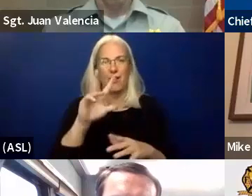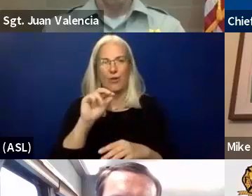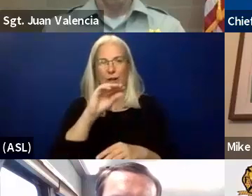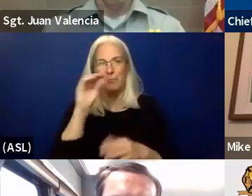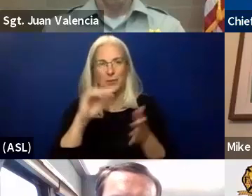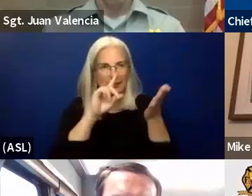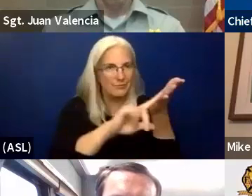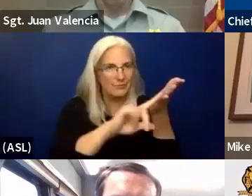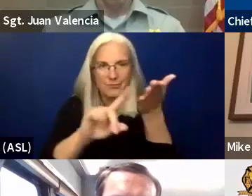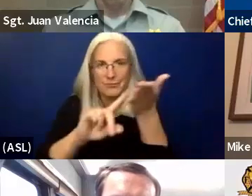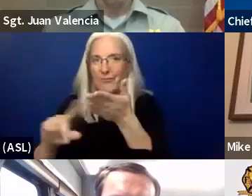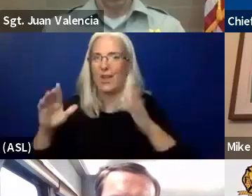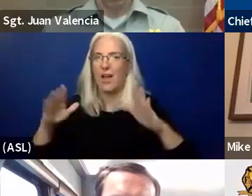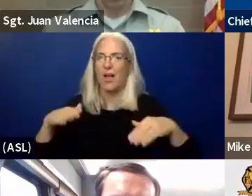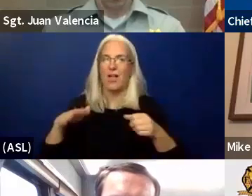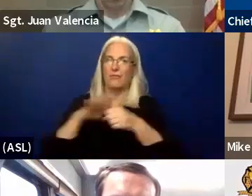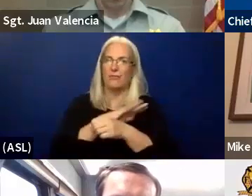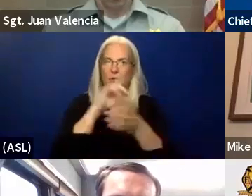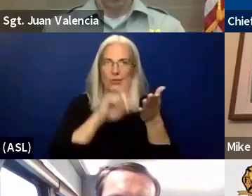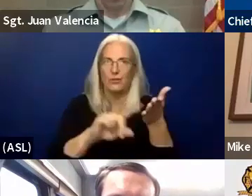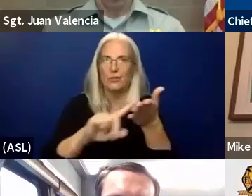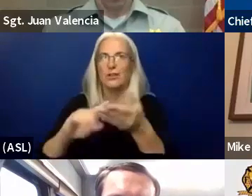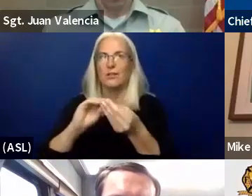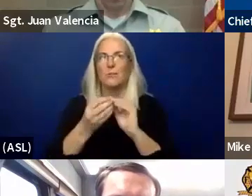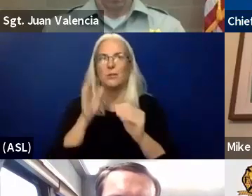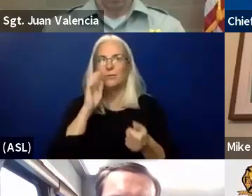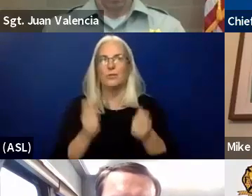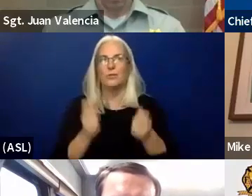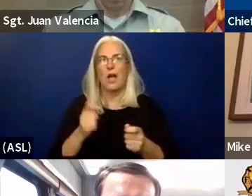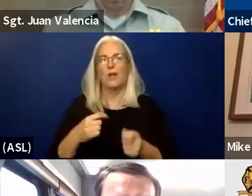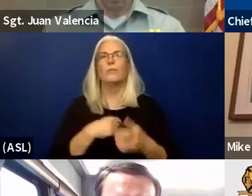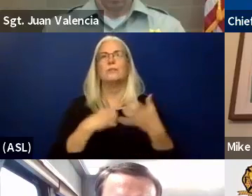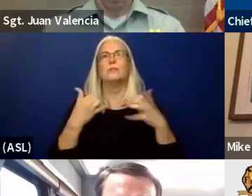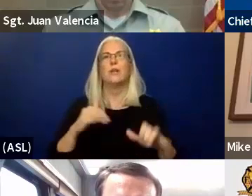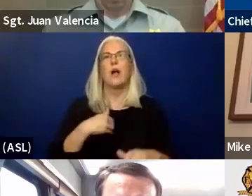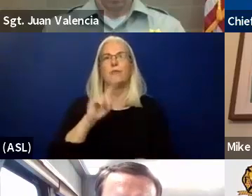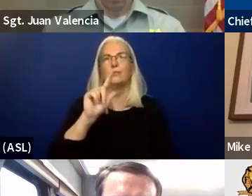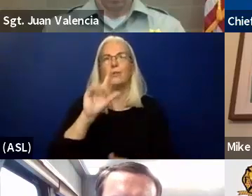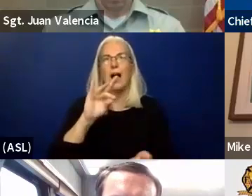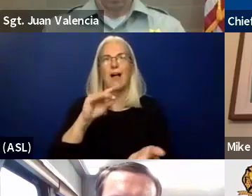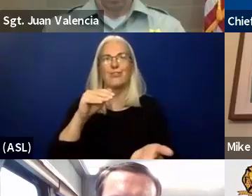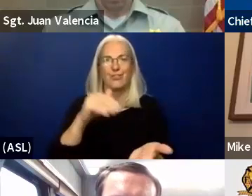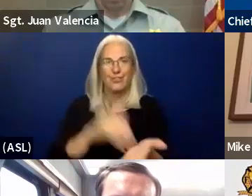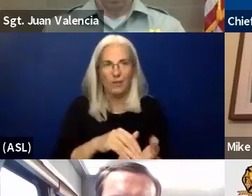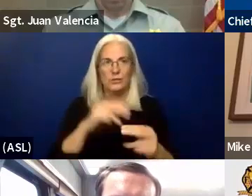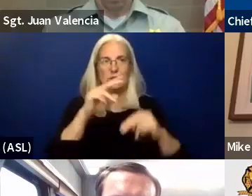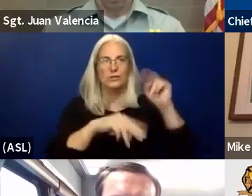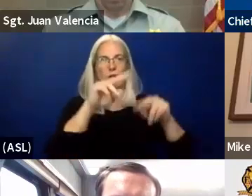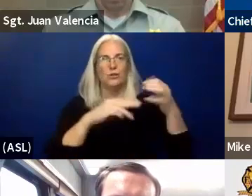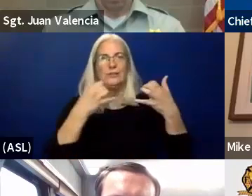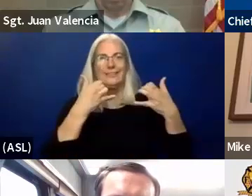still have over 28,000 structures that are considered threatened due to the fire. There will be an update with the